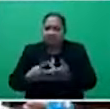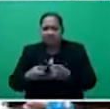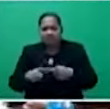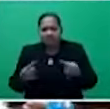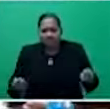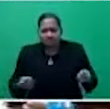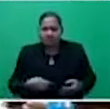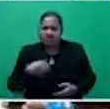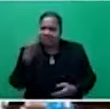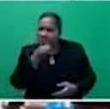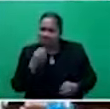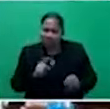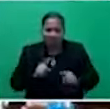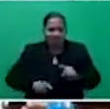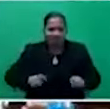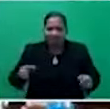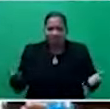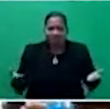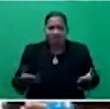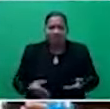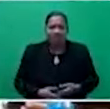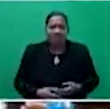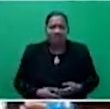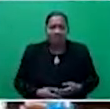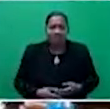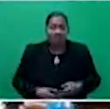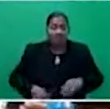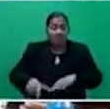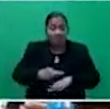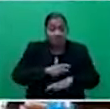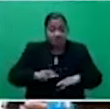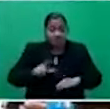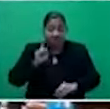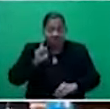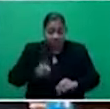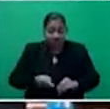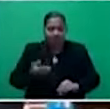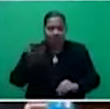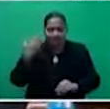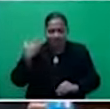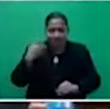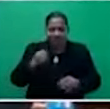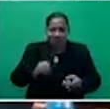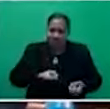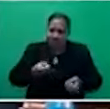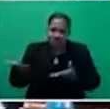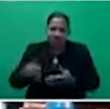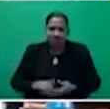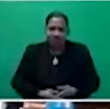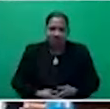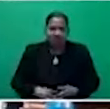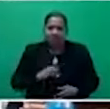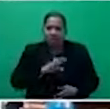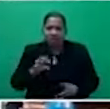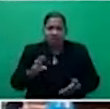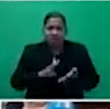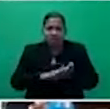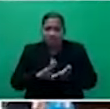some food. That's a fact. Those lands were alienated then. Not a single millimeter of land has been